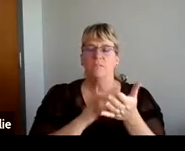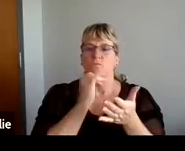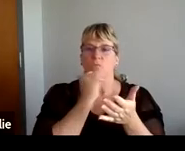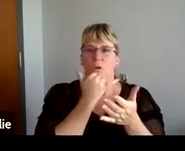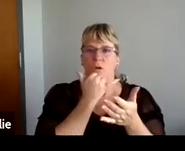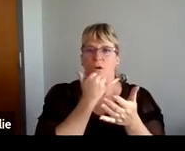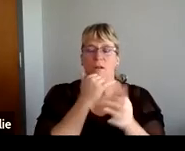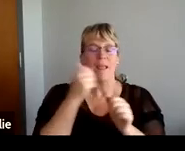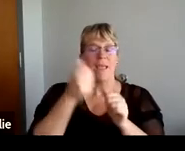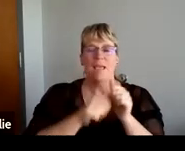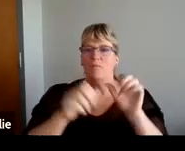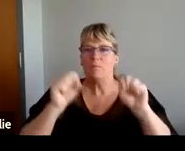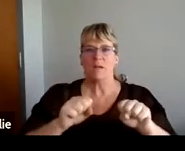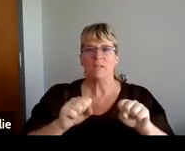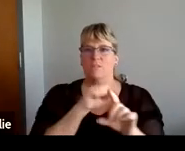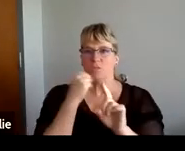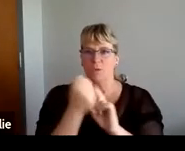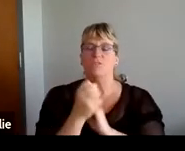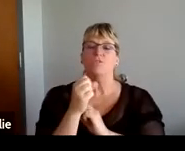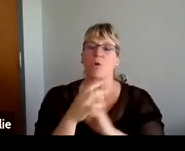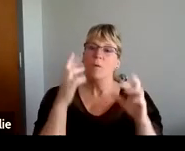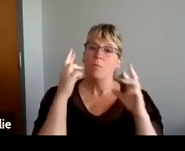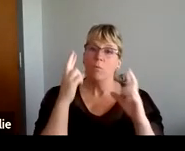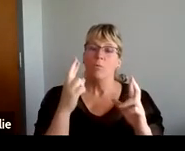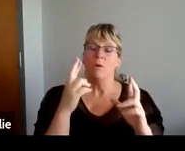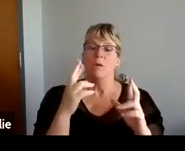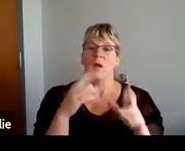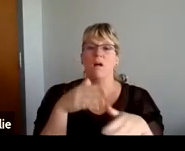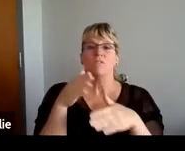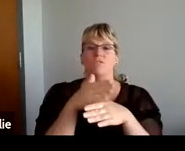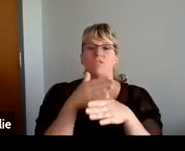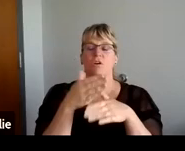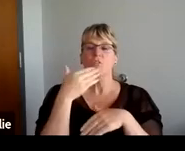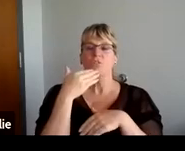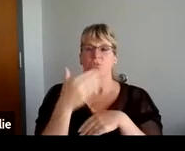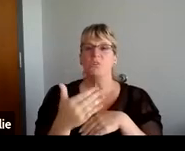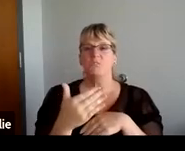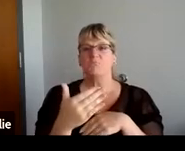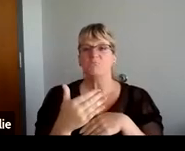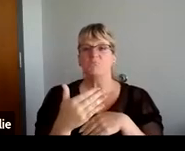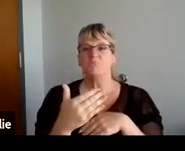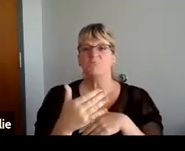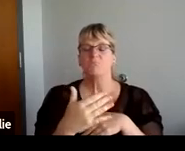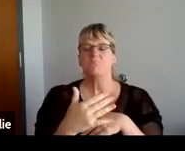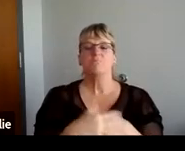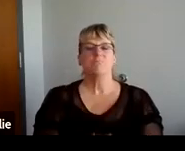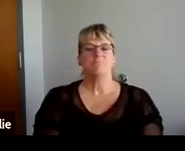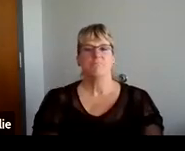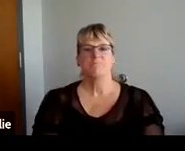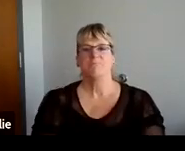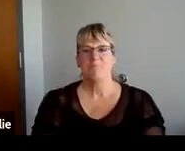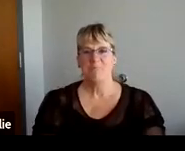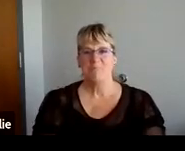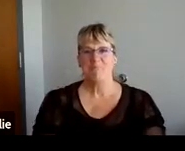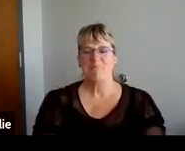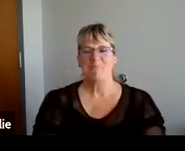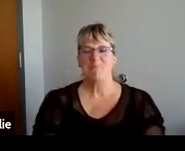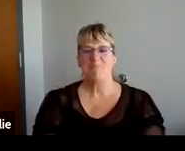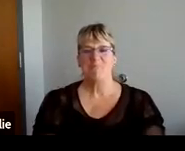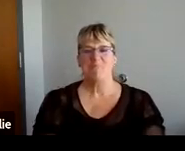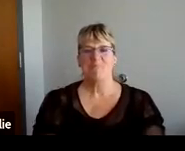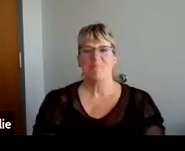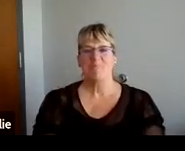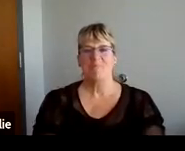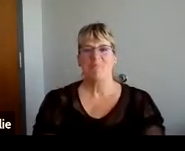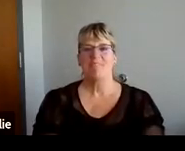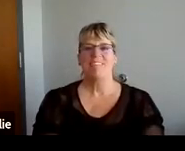every possible setting. So I'm hoping I'll give you a good idea. We're starting again, sorry. I don't know